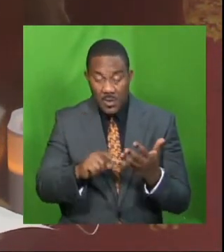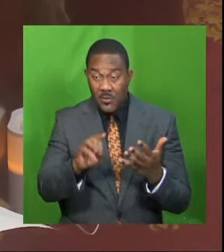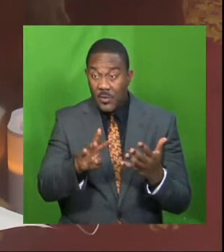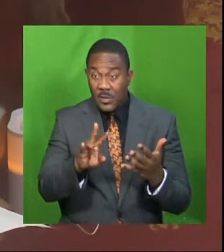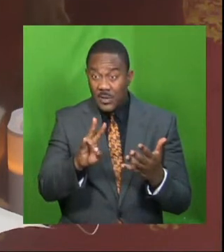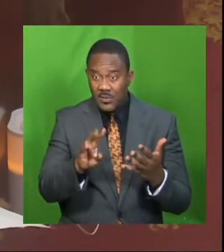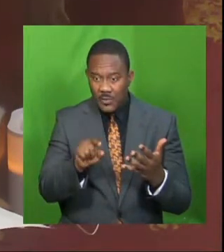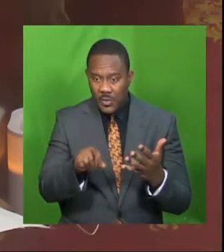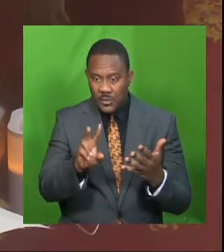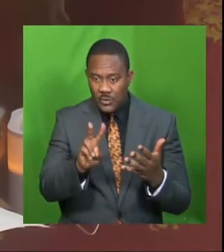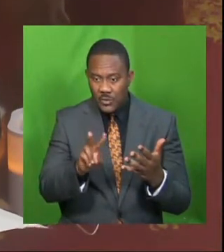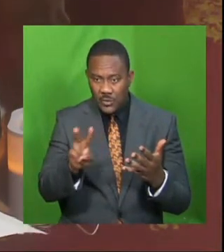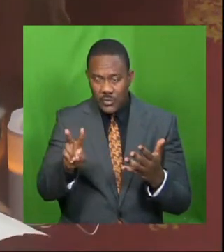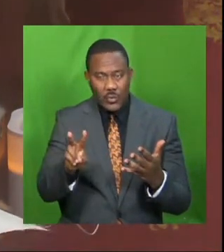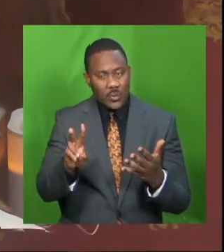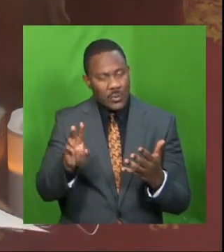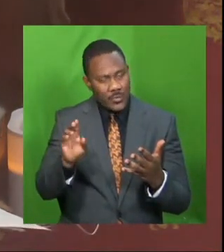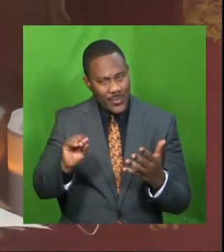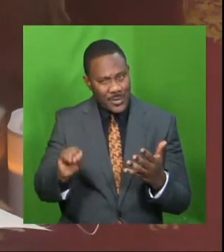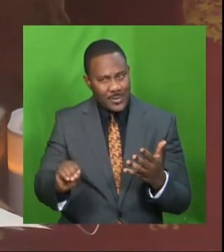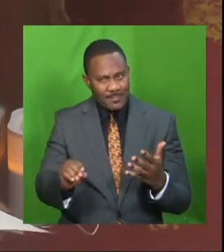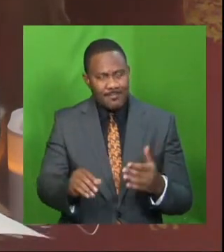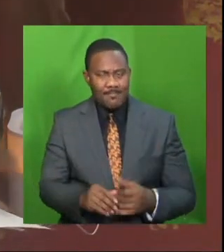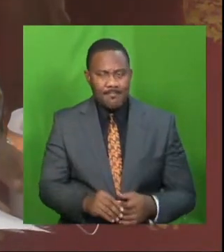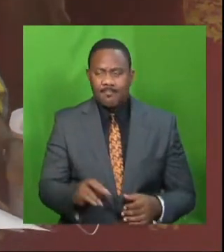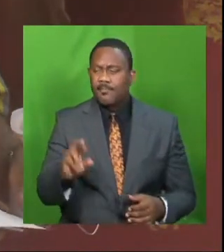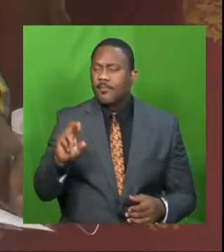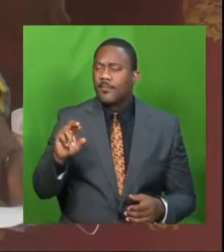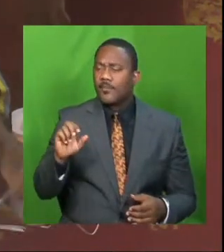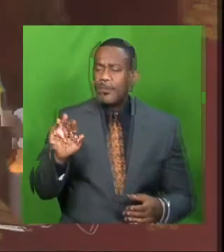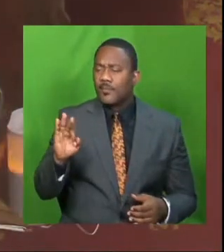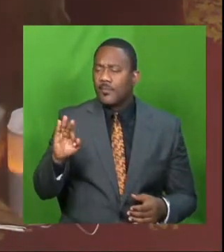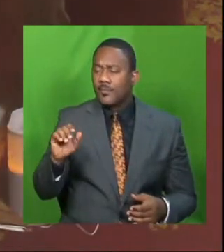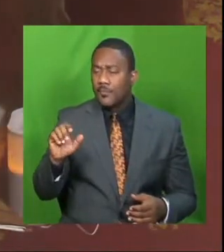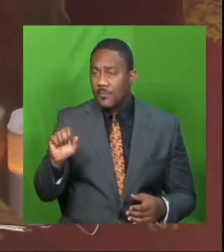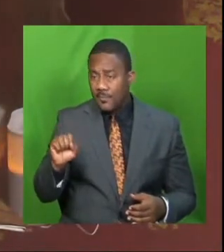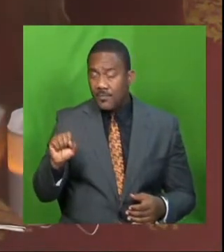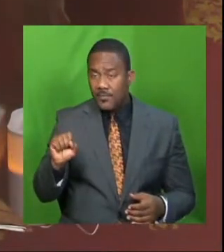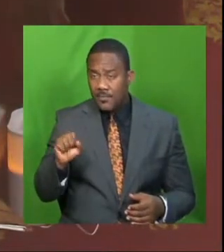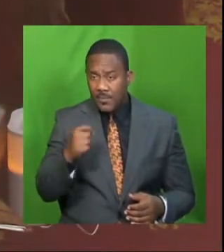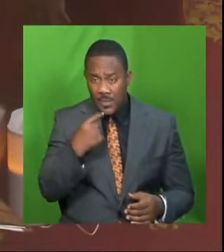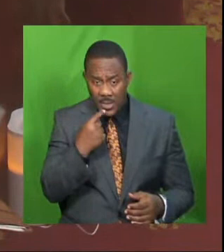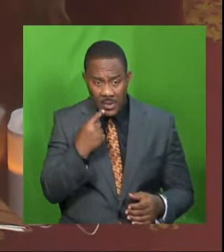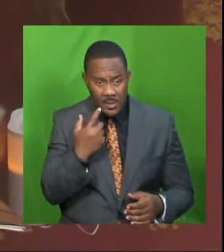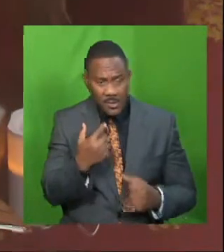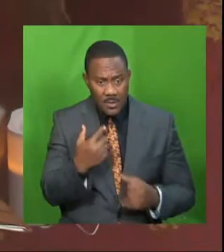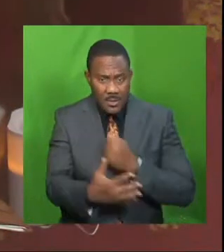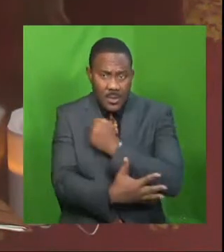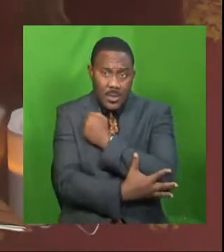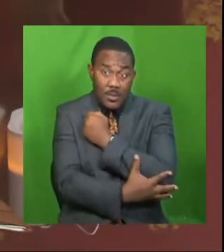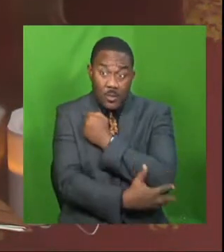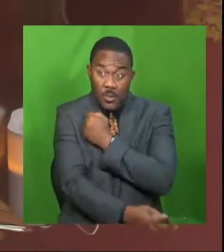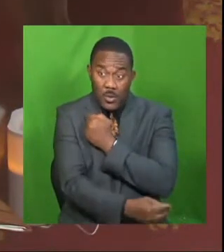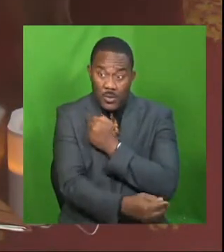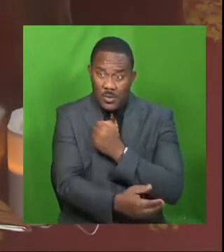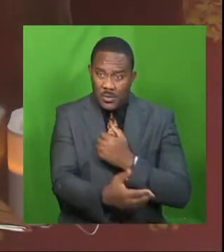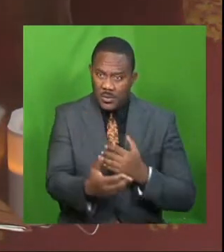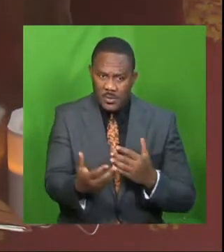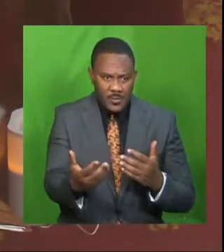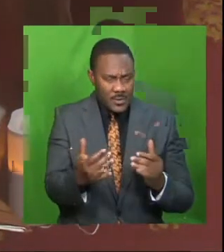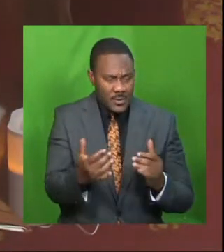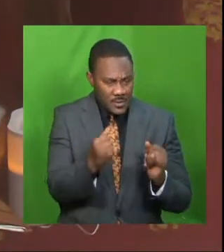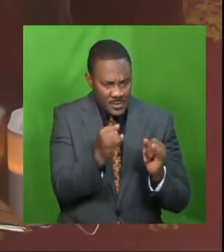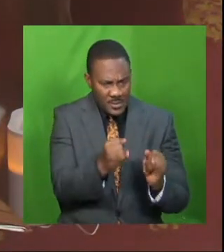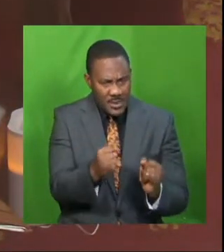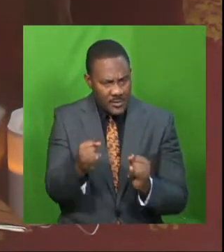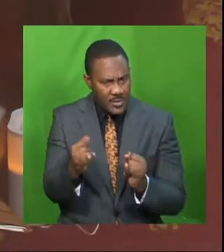47.22%. And by economic context, RFS refers to the poverty of individual journalists